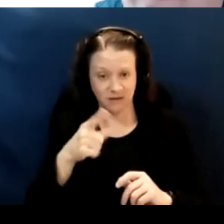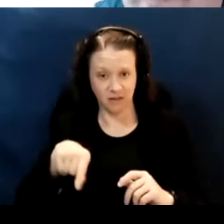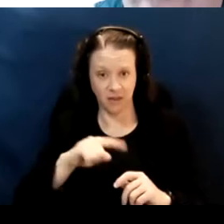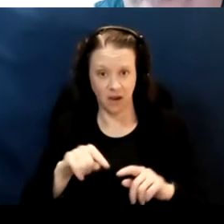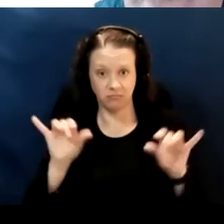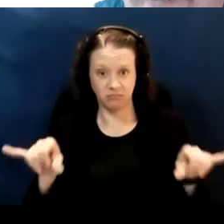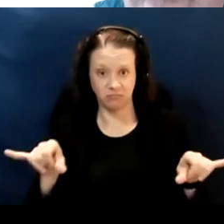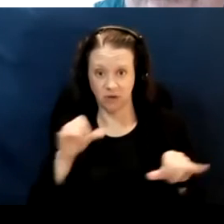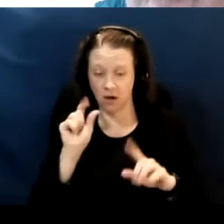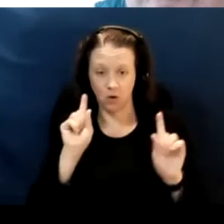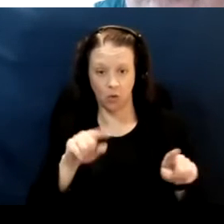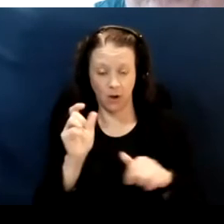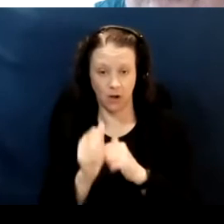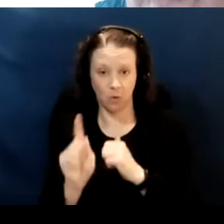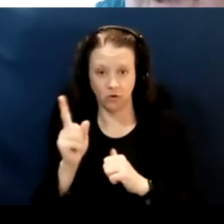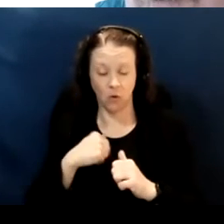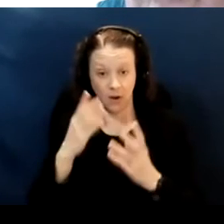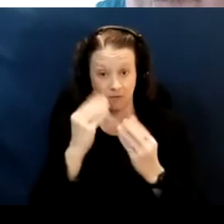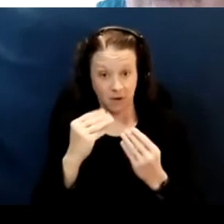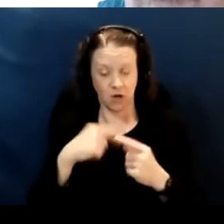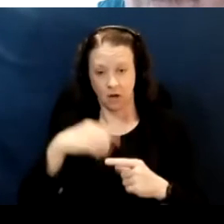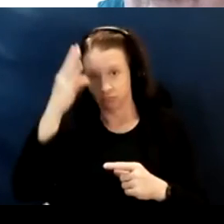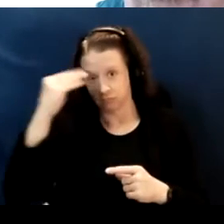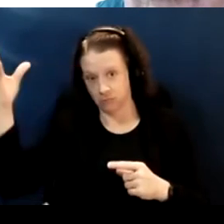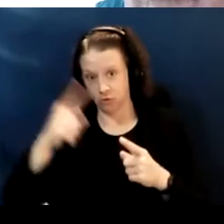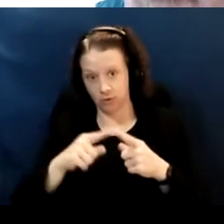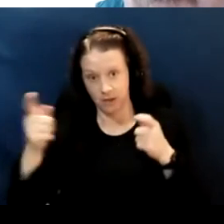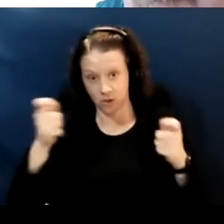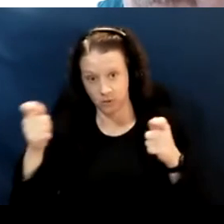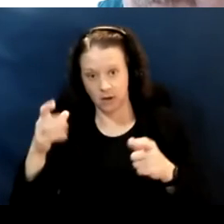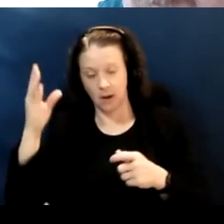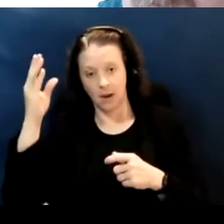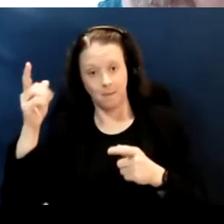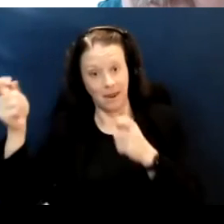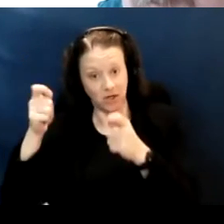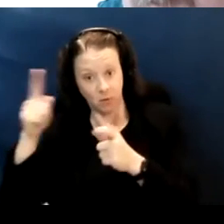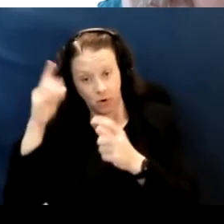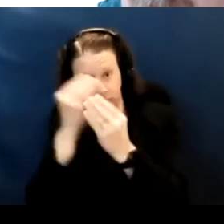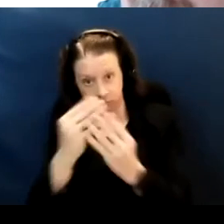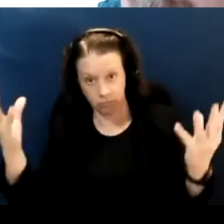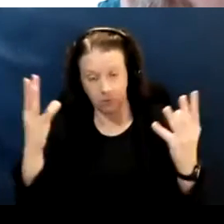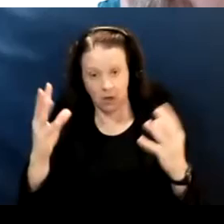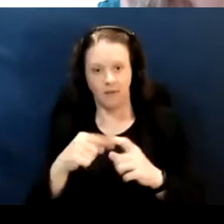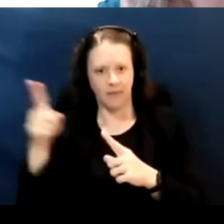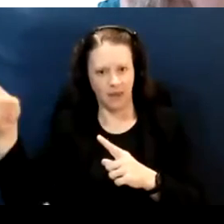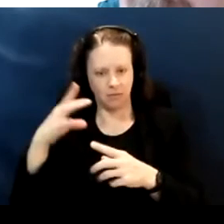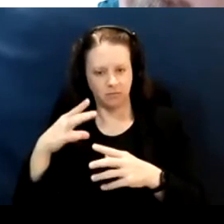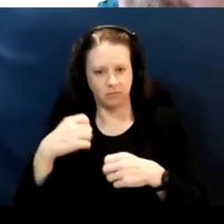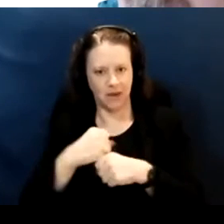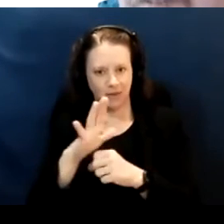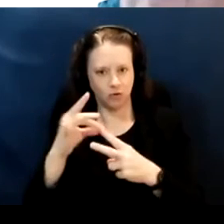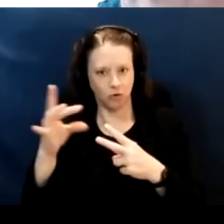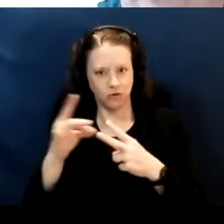management and they would pass this information out and they would make their own choices. And then it finally moved to where they started passing